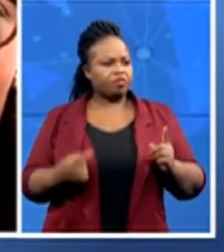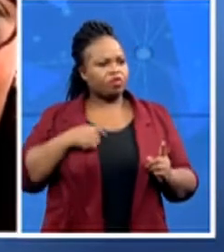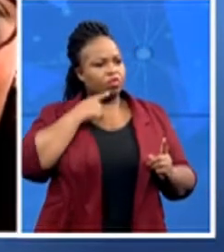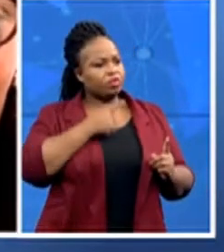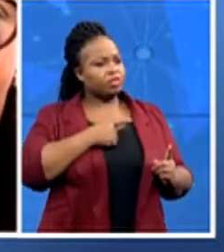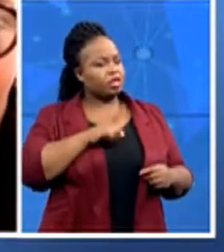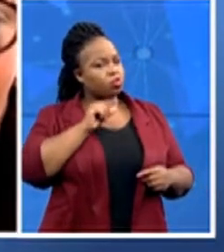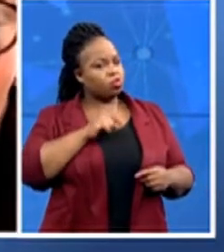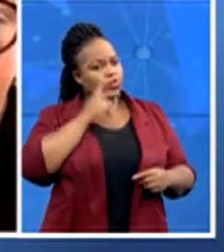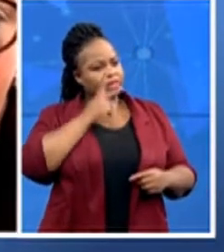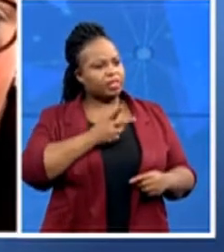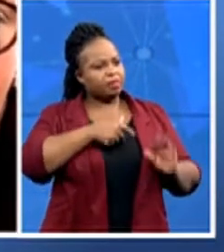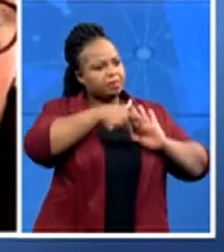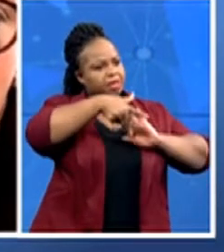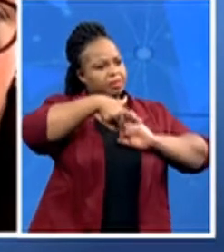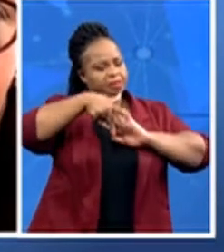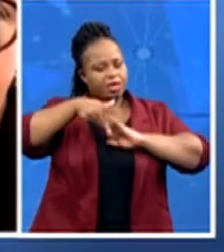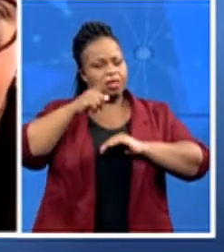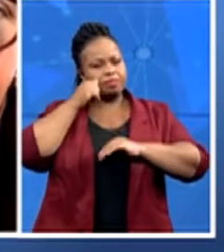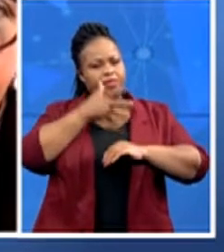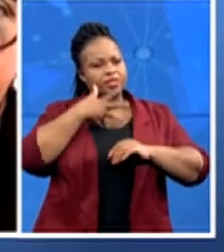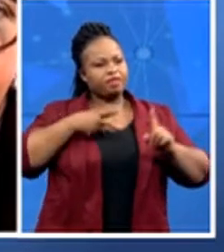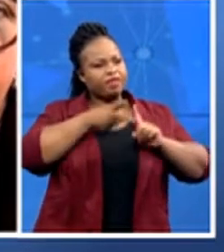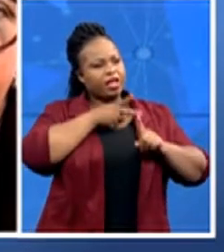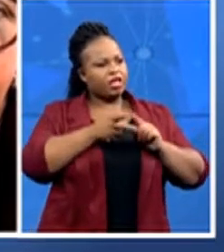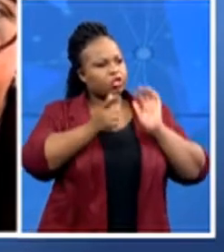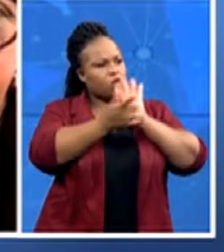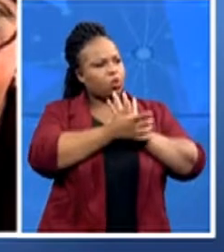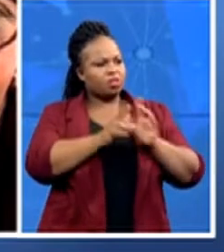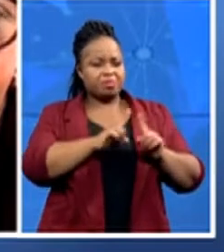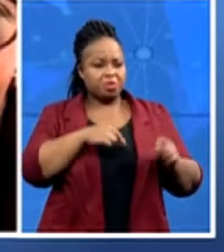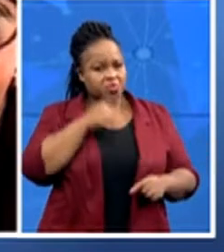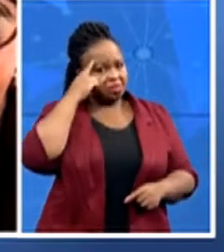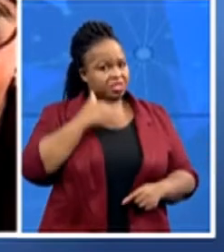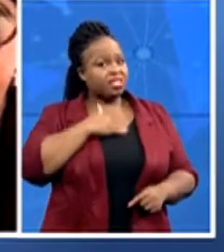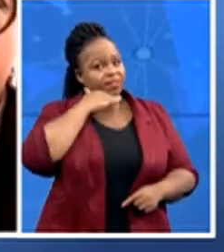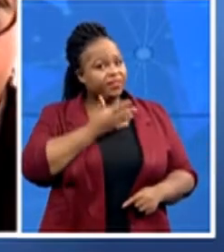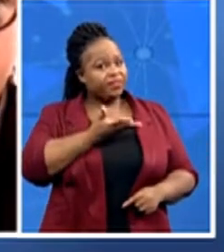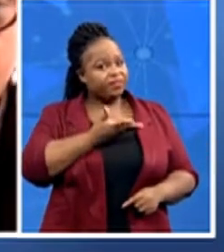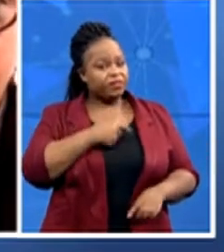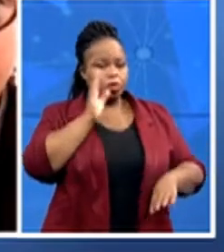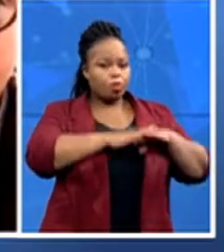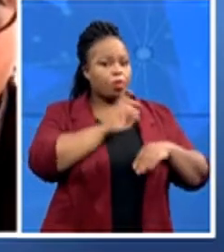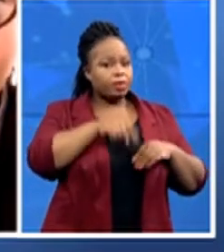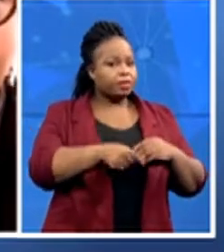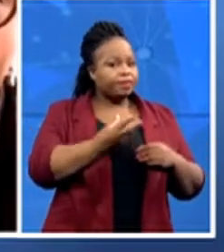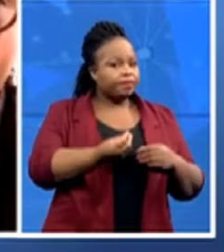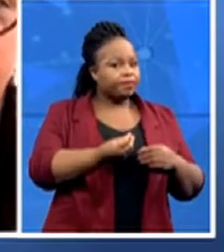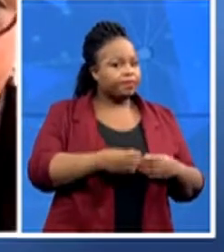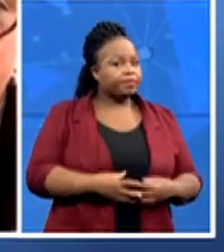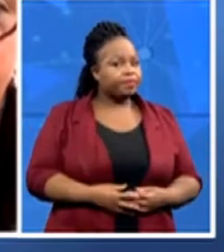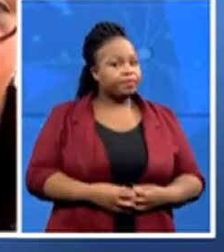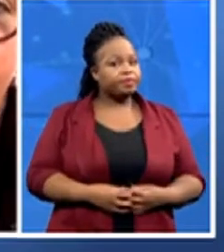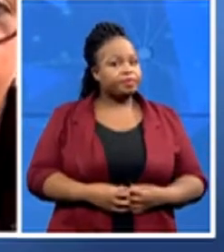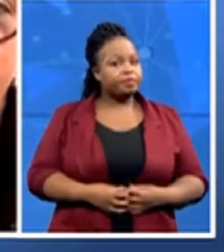gender-based violence laws, but is it enough? Is there more that's needed? No, it's not enough. I mean,